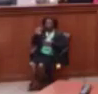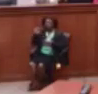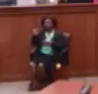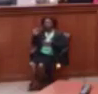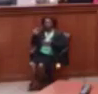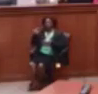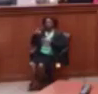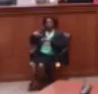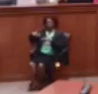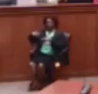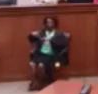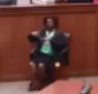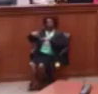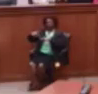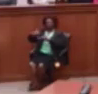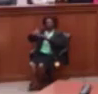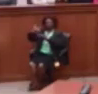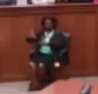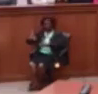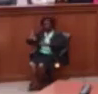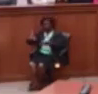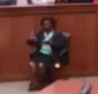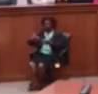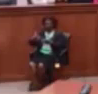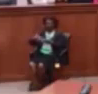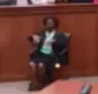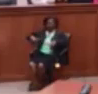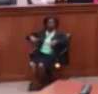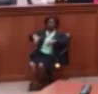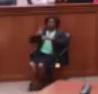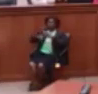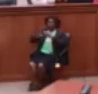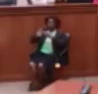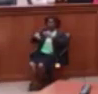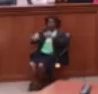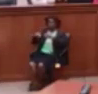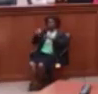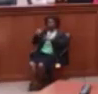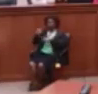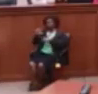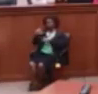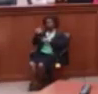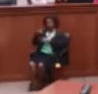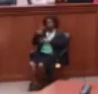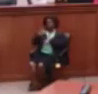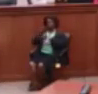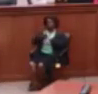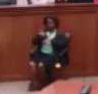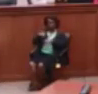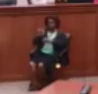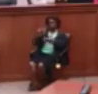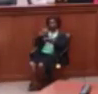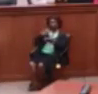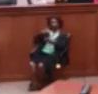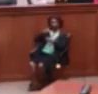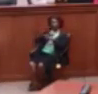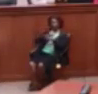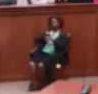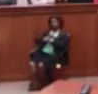helper. I haven't completed the full industry-based certificate. I've completed a partial industry-based